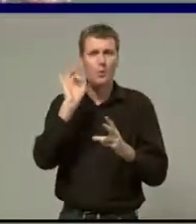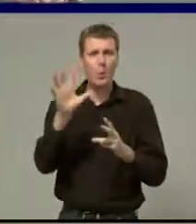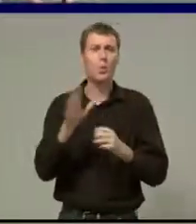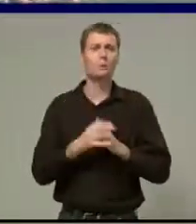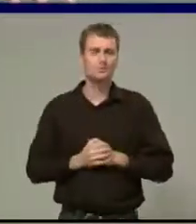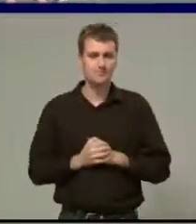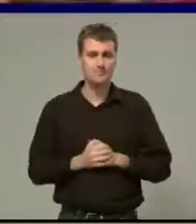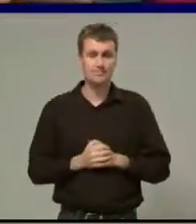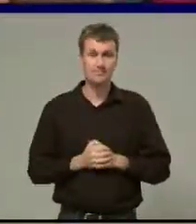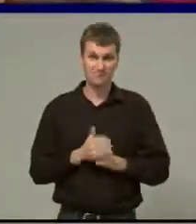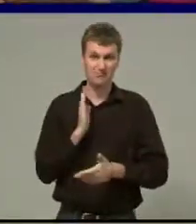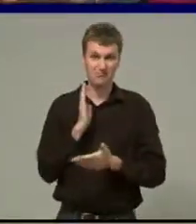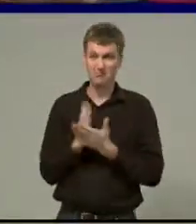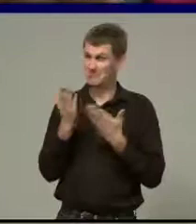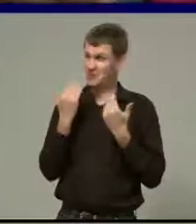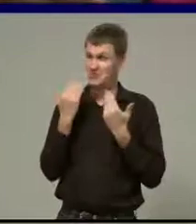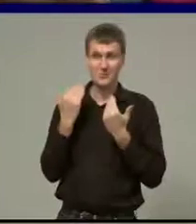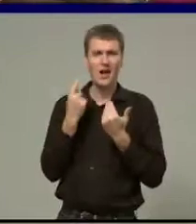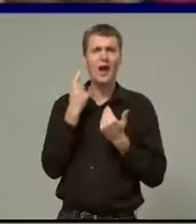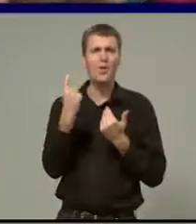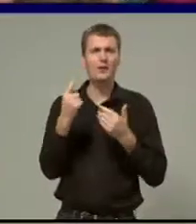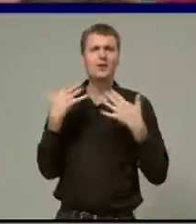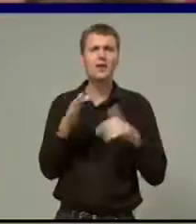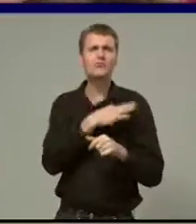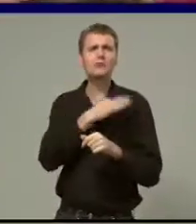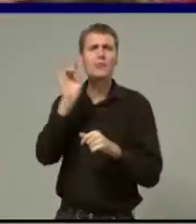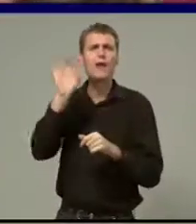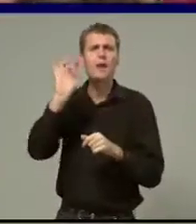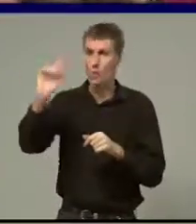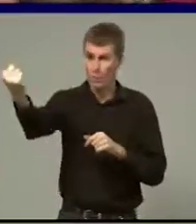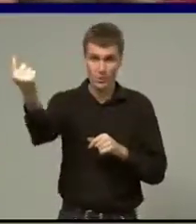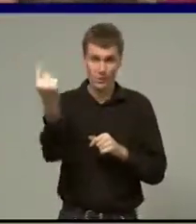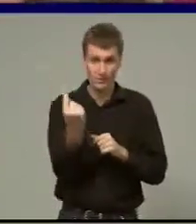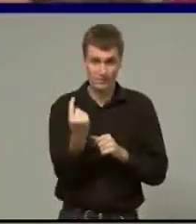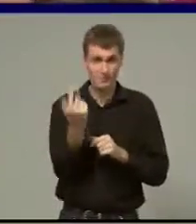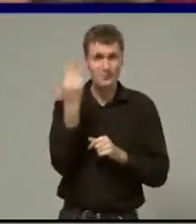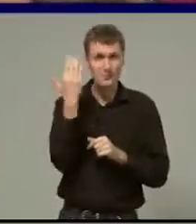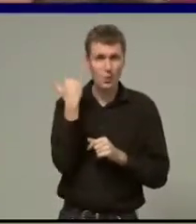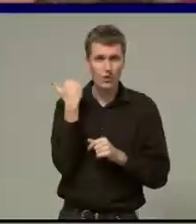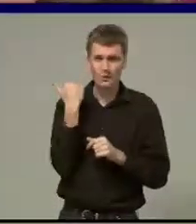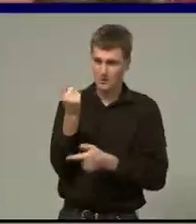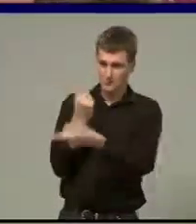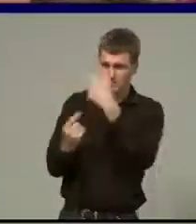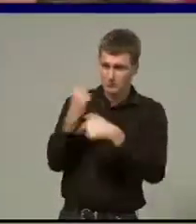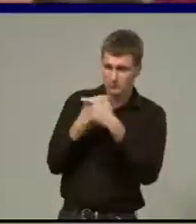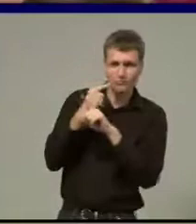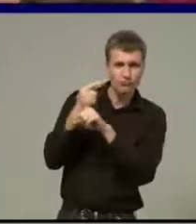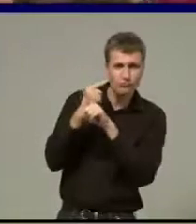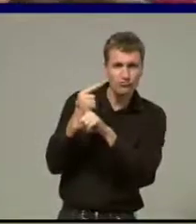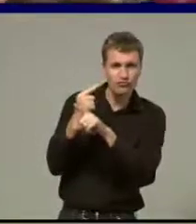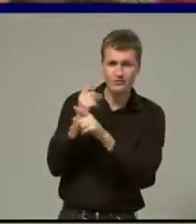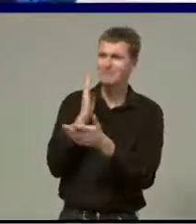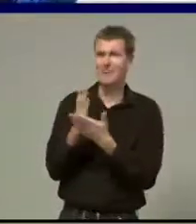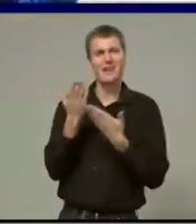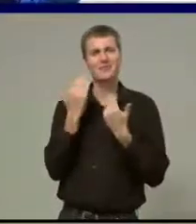Yeah, it's really cool. We saw one of the tactics came in before and she was talking to us about stuff, and it was